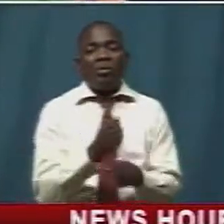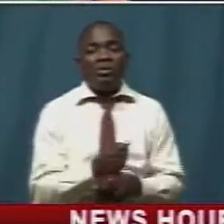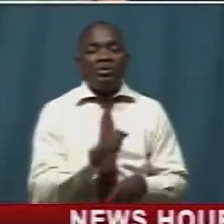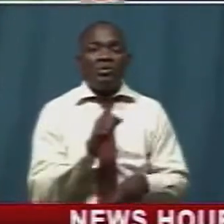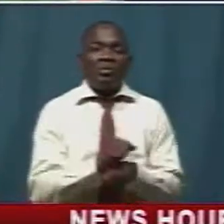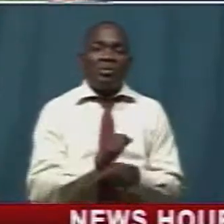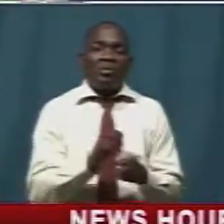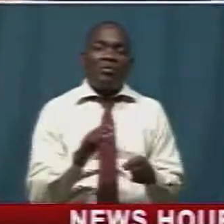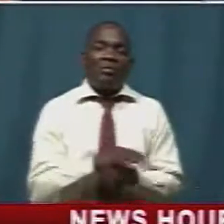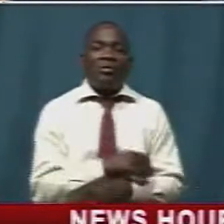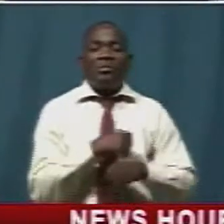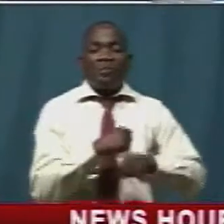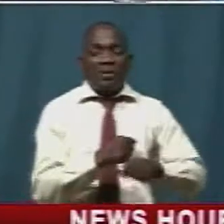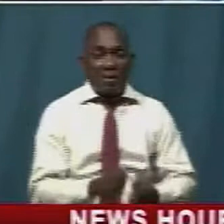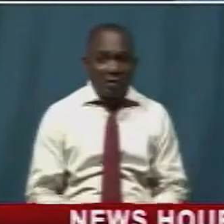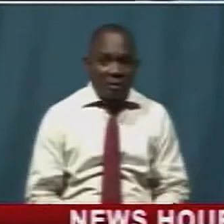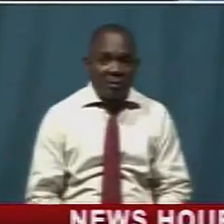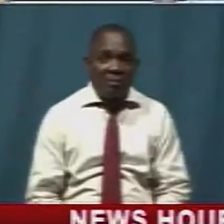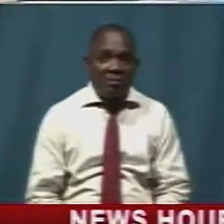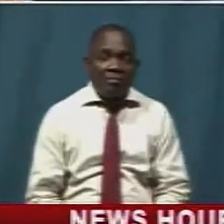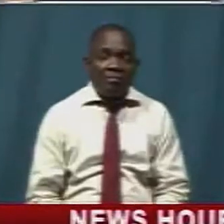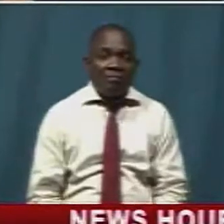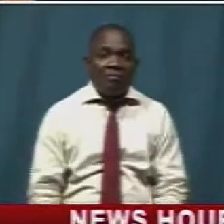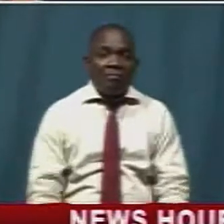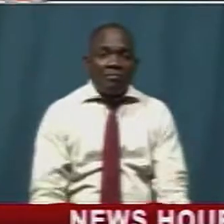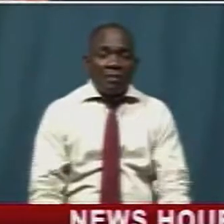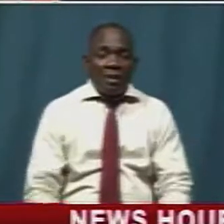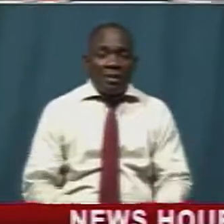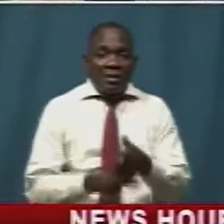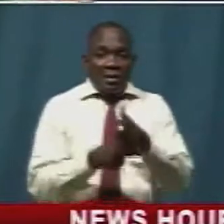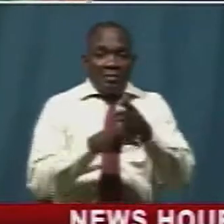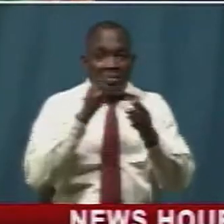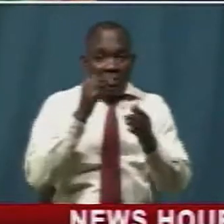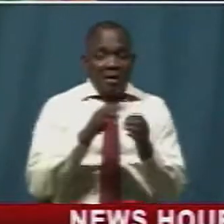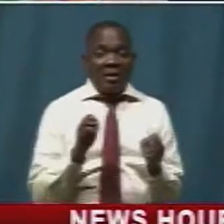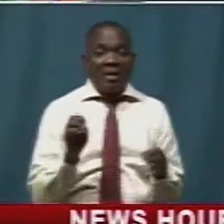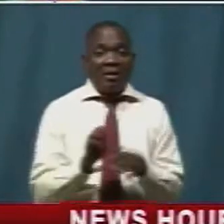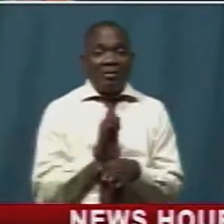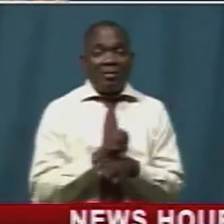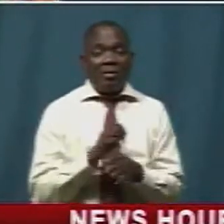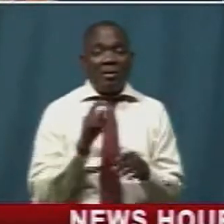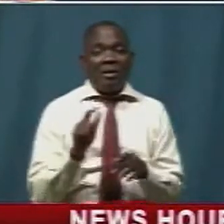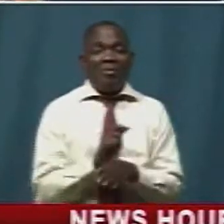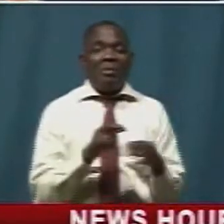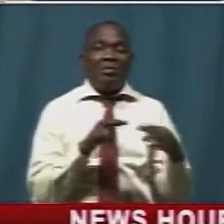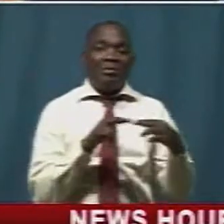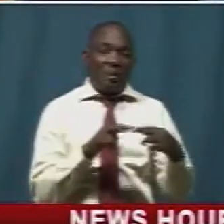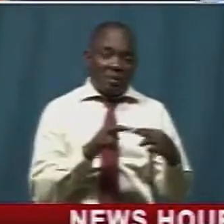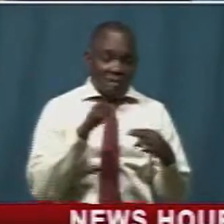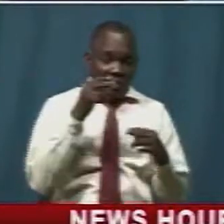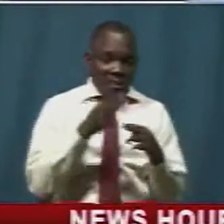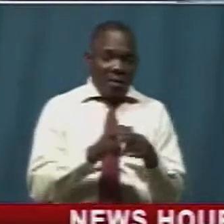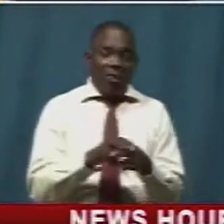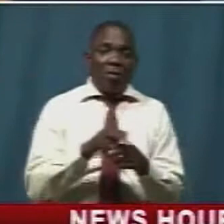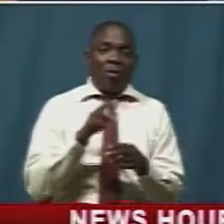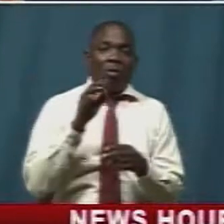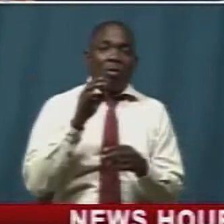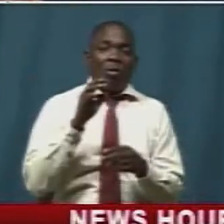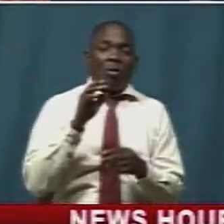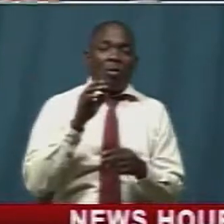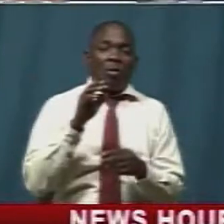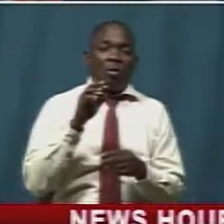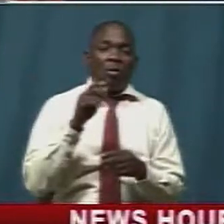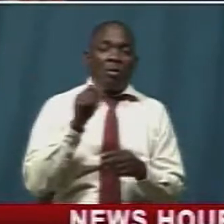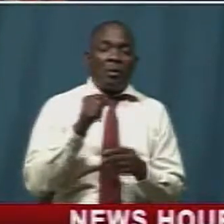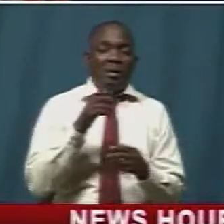the protection of the environment in mind. A Deputy Minister for Employment and Labour Relations, Mr. Bright Rokuburbe, spoke